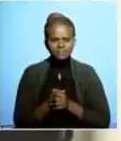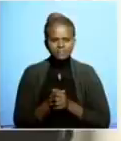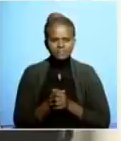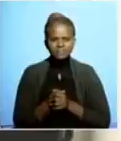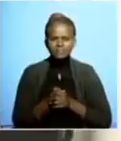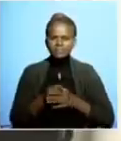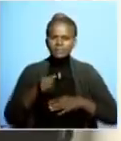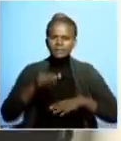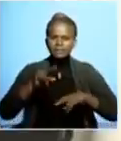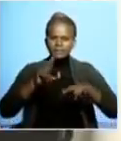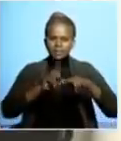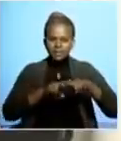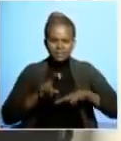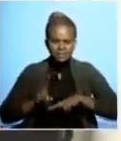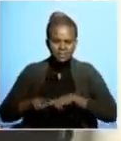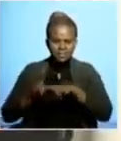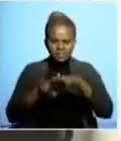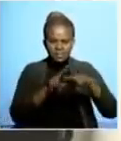Desks,